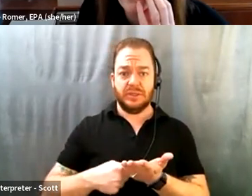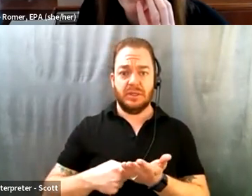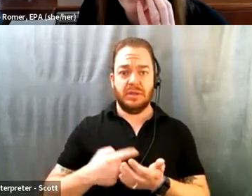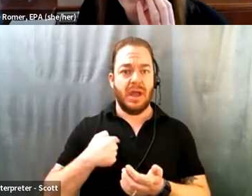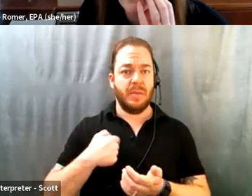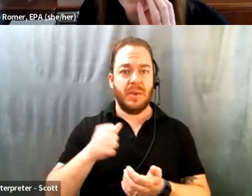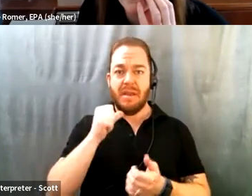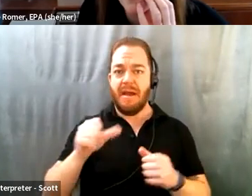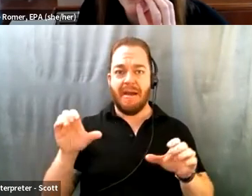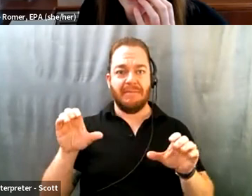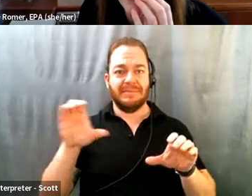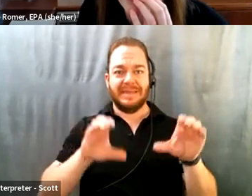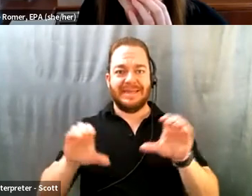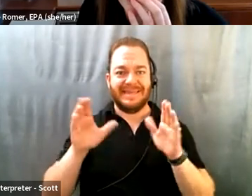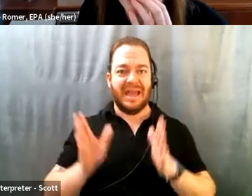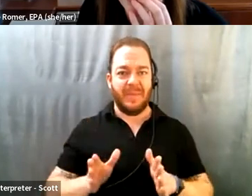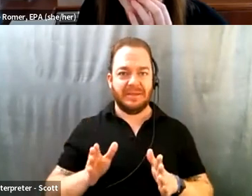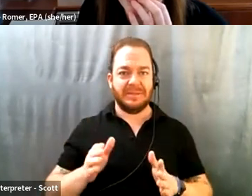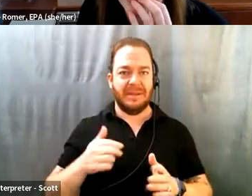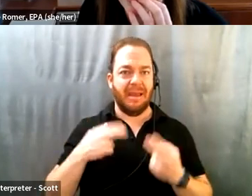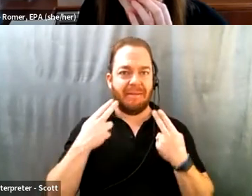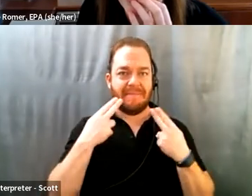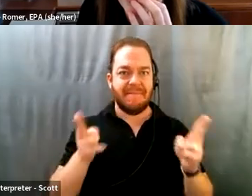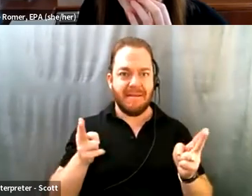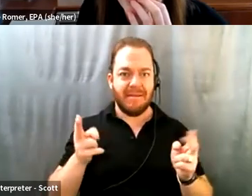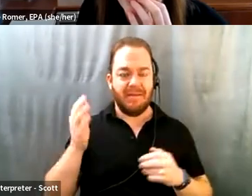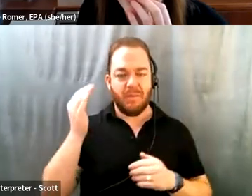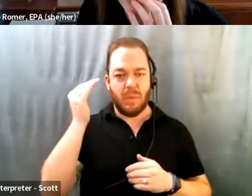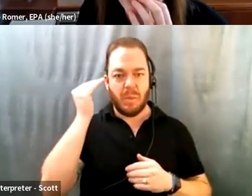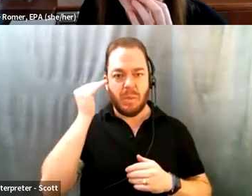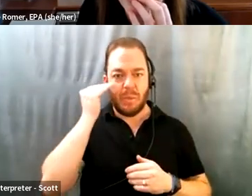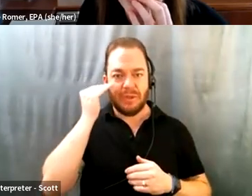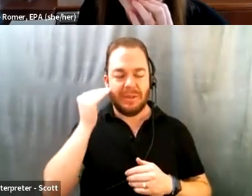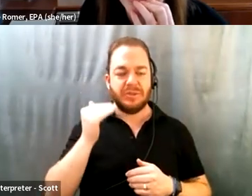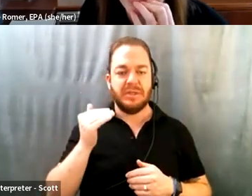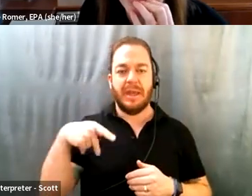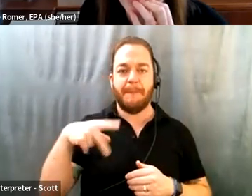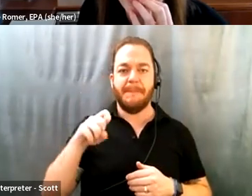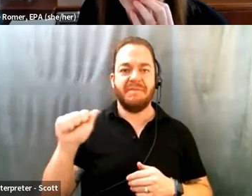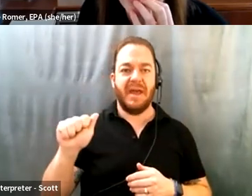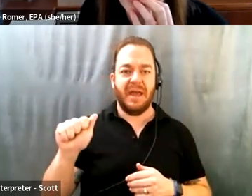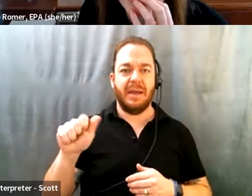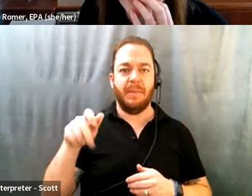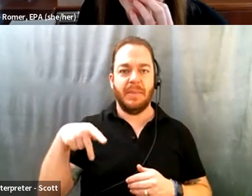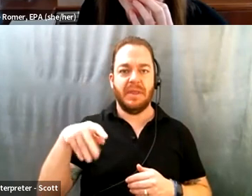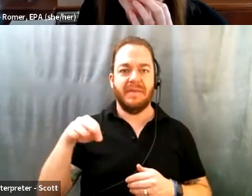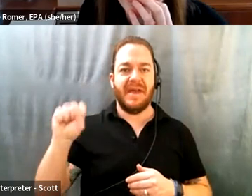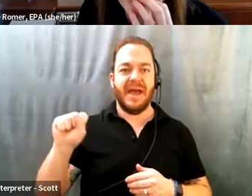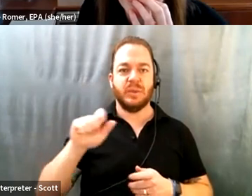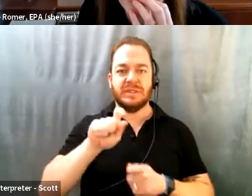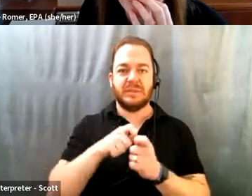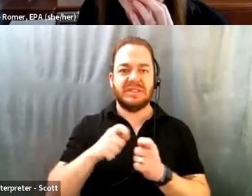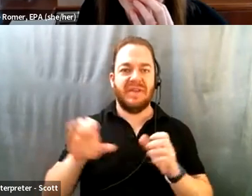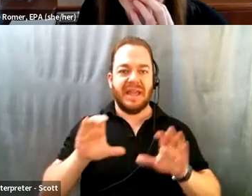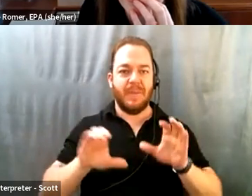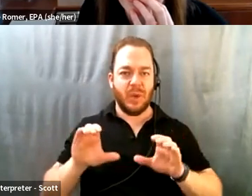chemist, this naive perception that PFAS was a specific chemical formula that was applied to